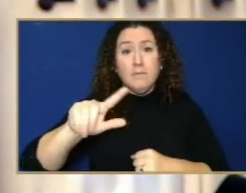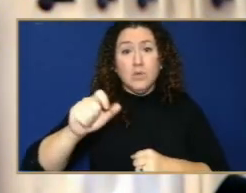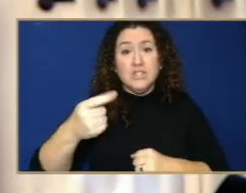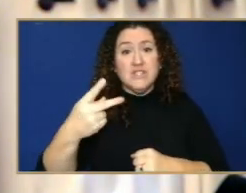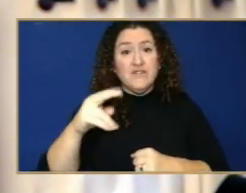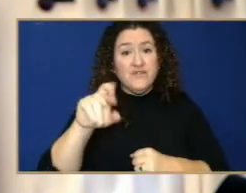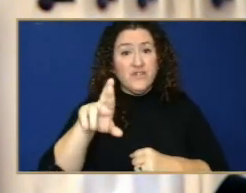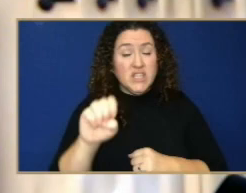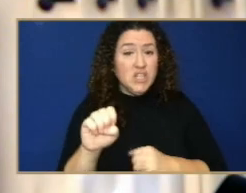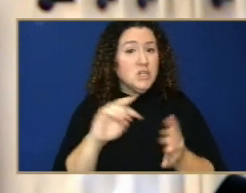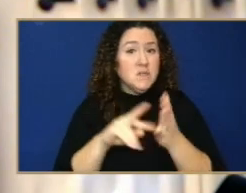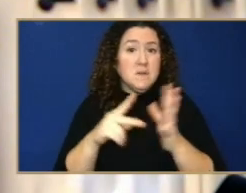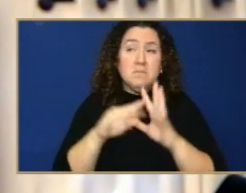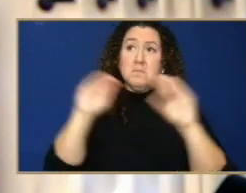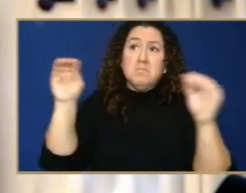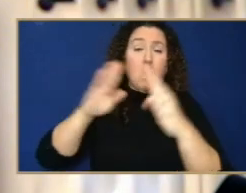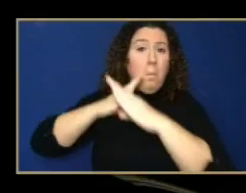on Earth.